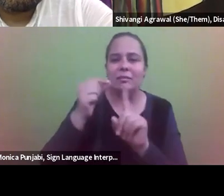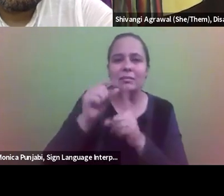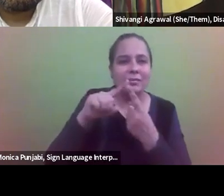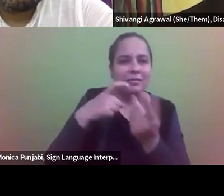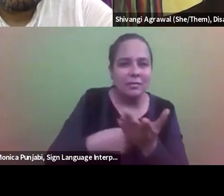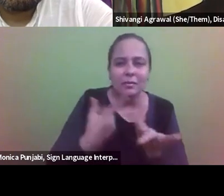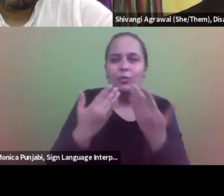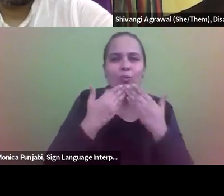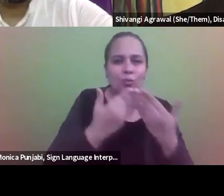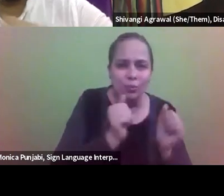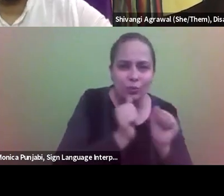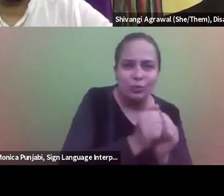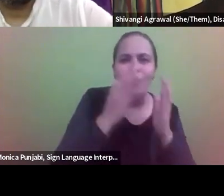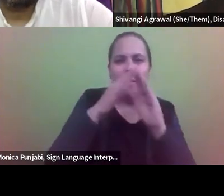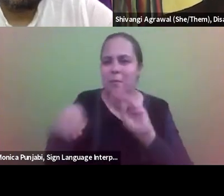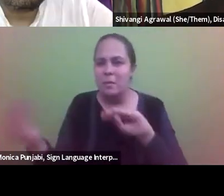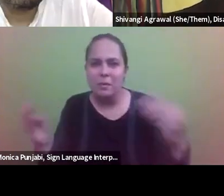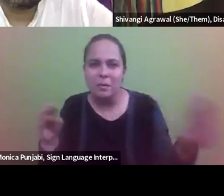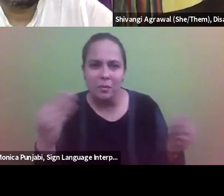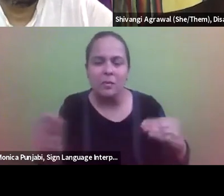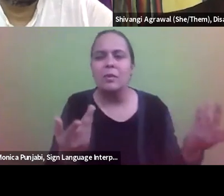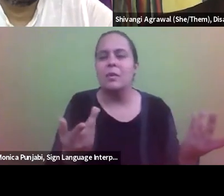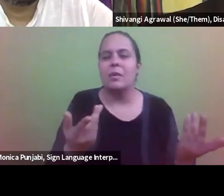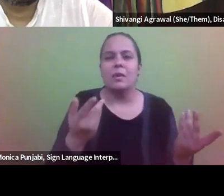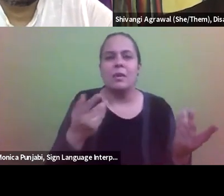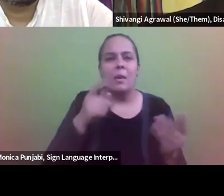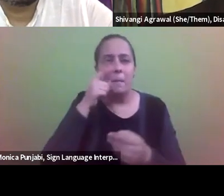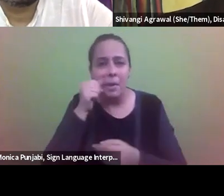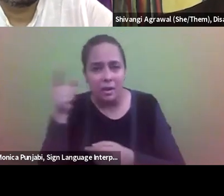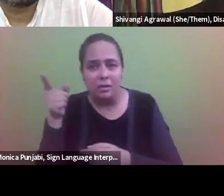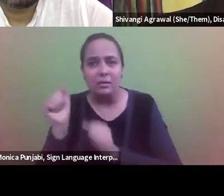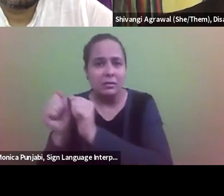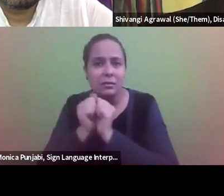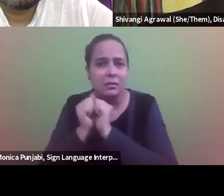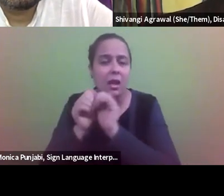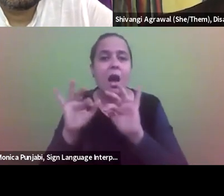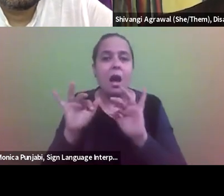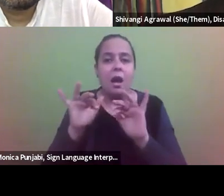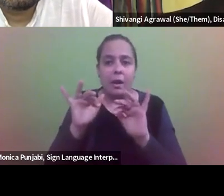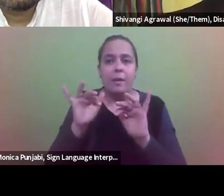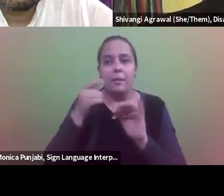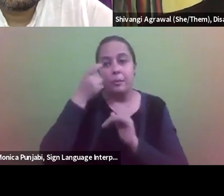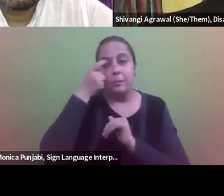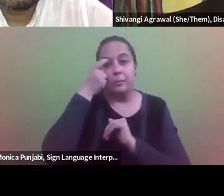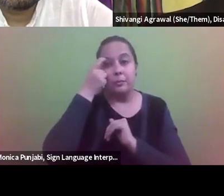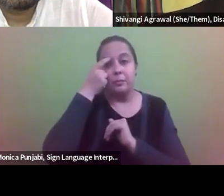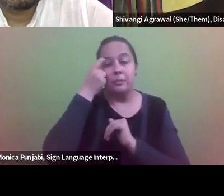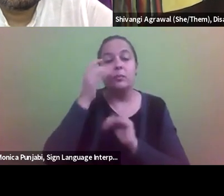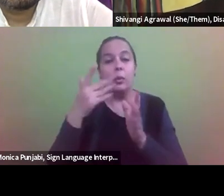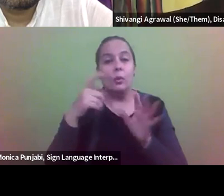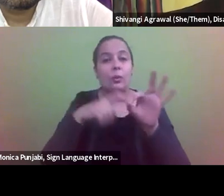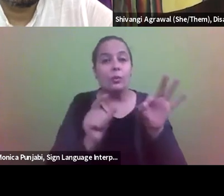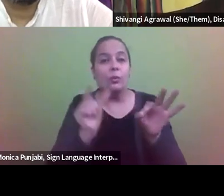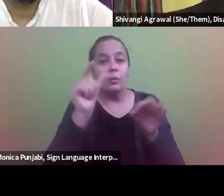in fact, if you read, there's a lot of literature now about how queerness, like gender identity